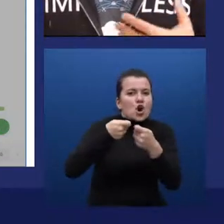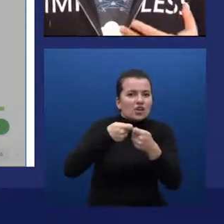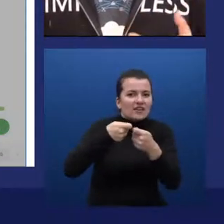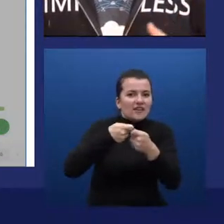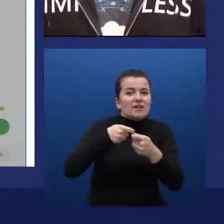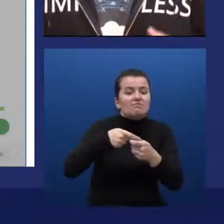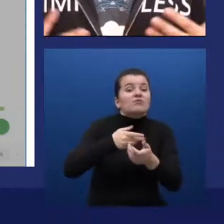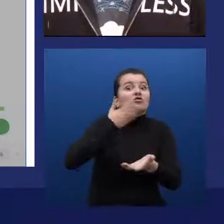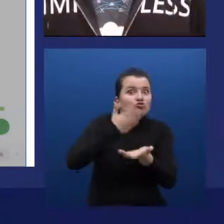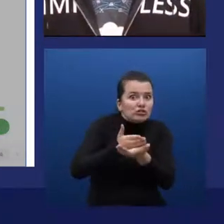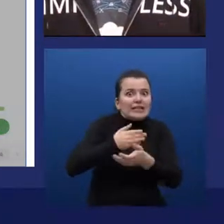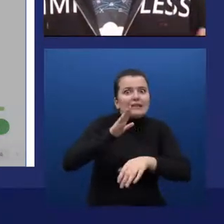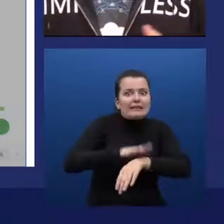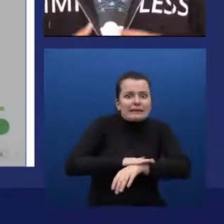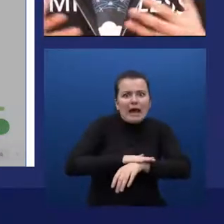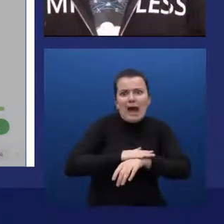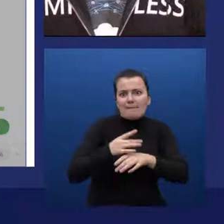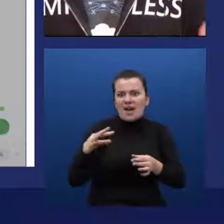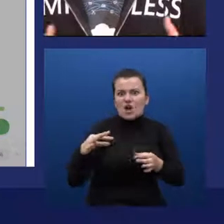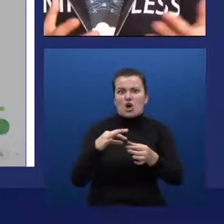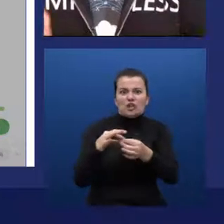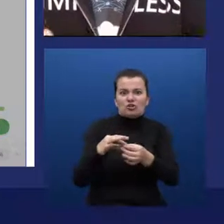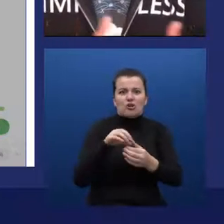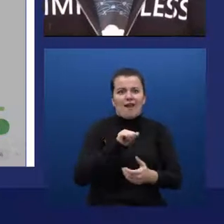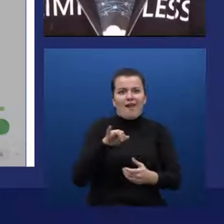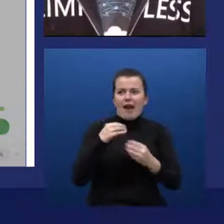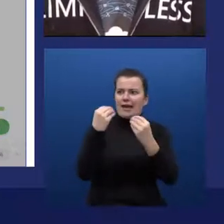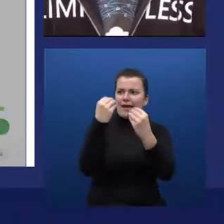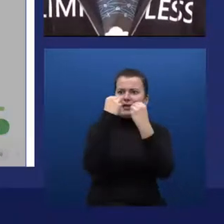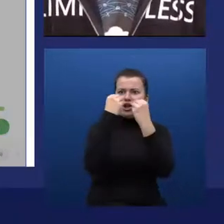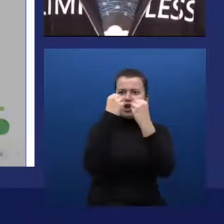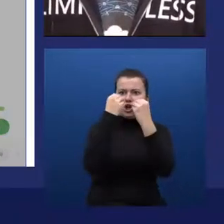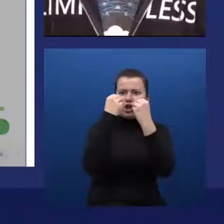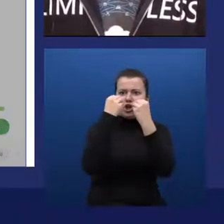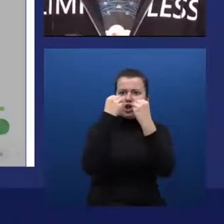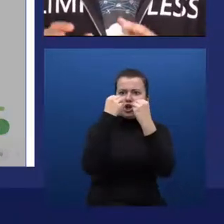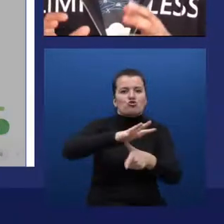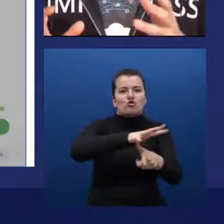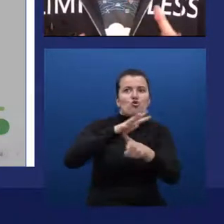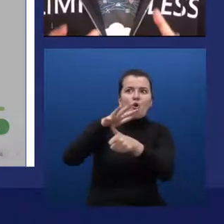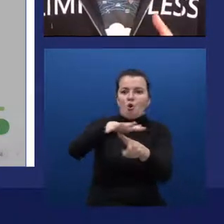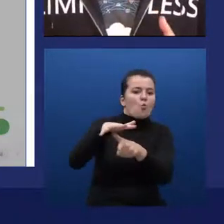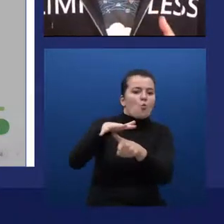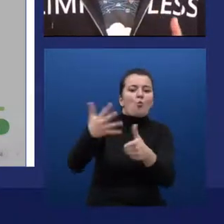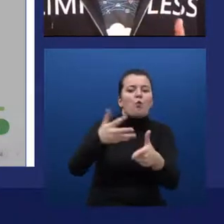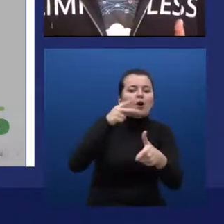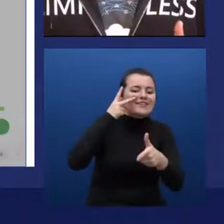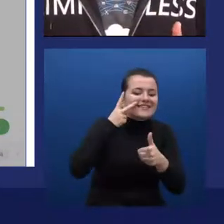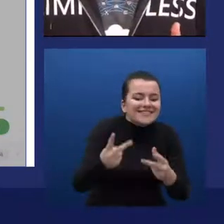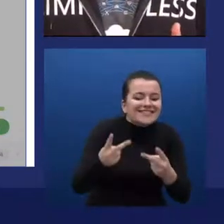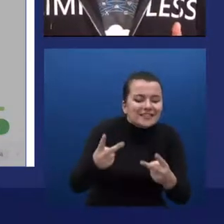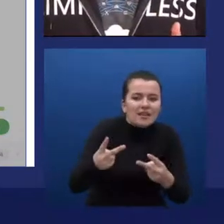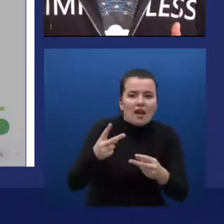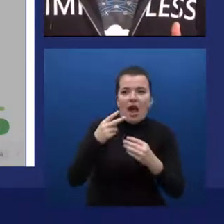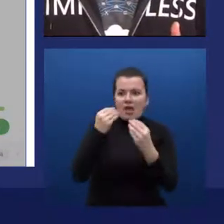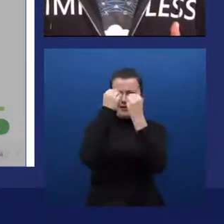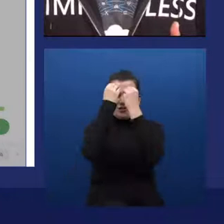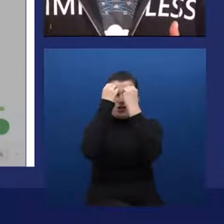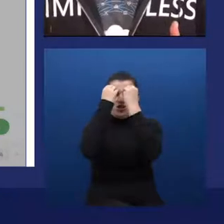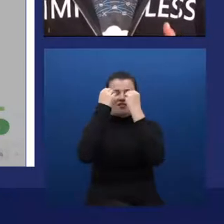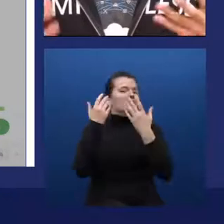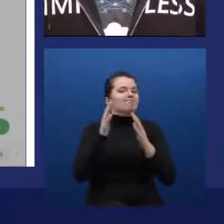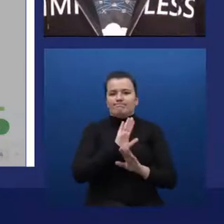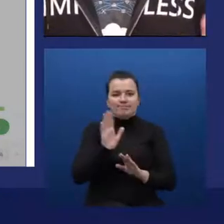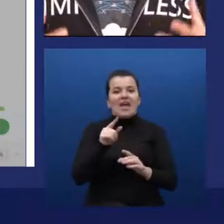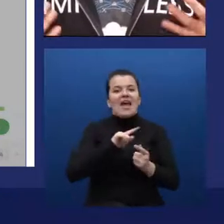real-time connection for machine learning to have an understanding of what the drones were looking at. So in this scenario here, what we actually did was we